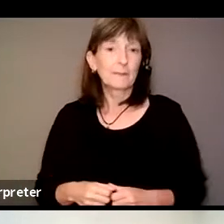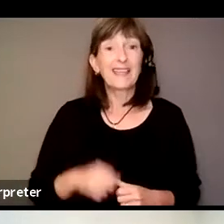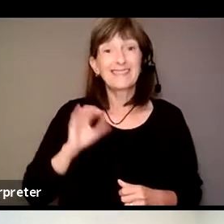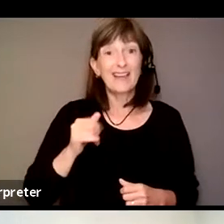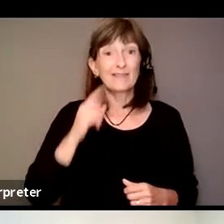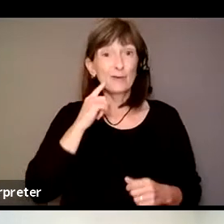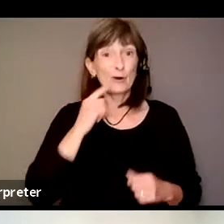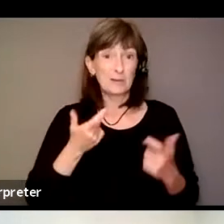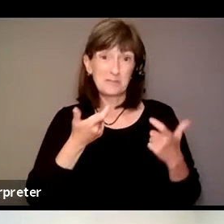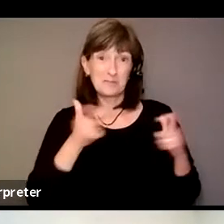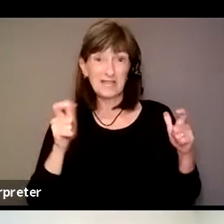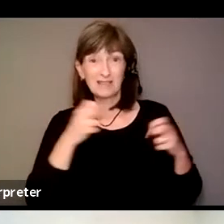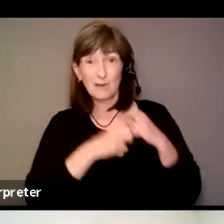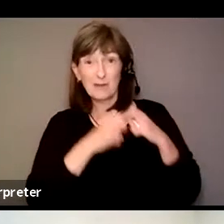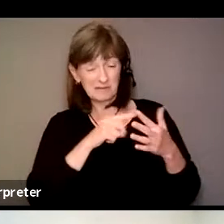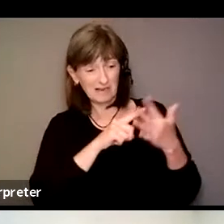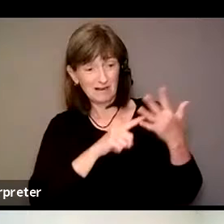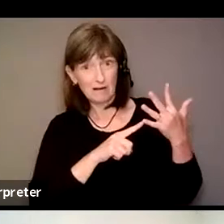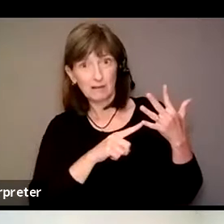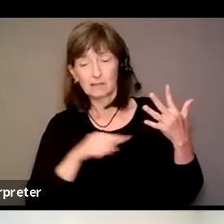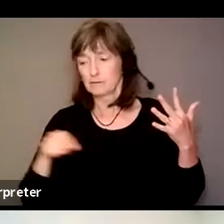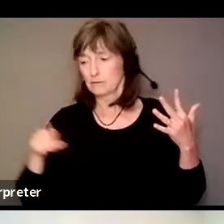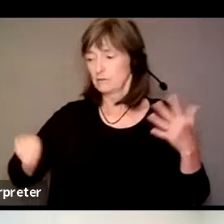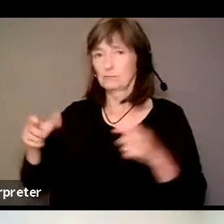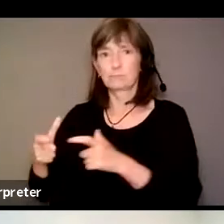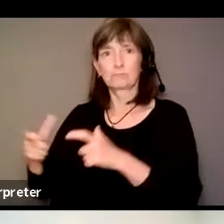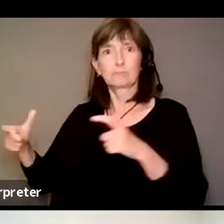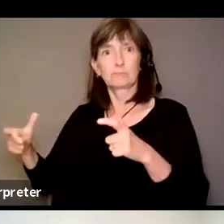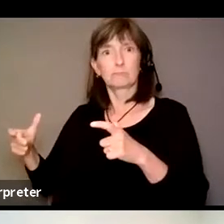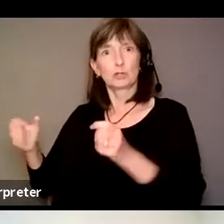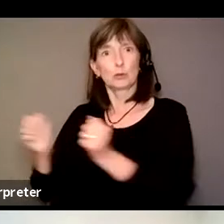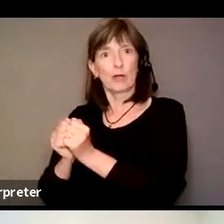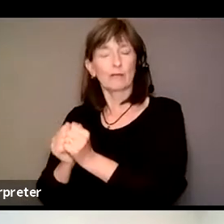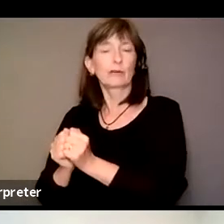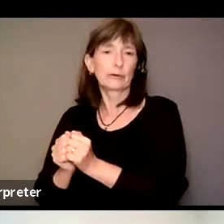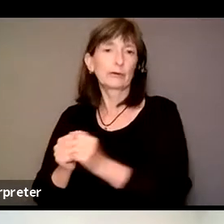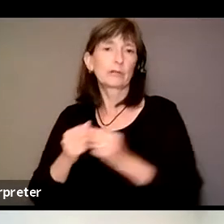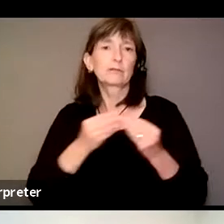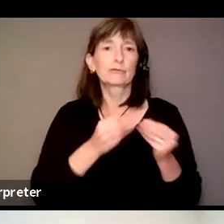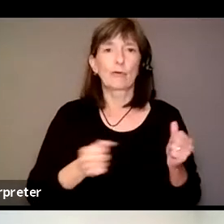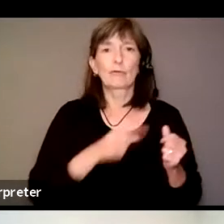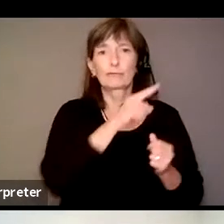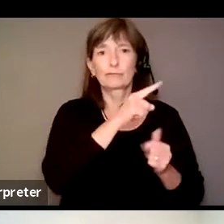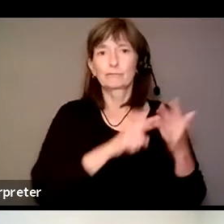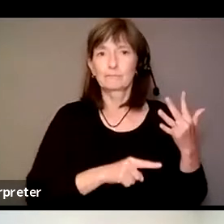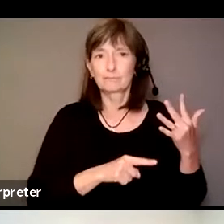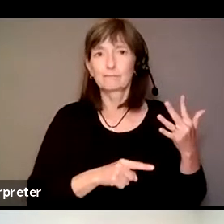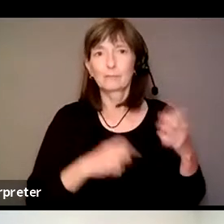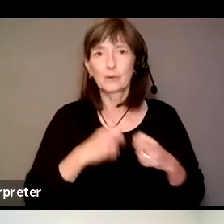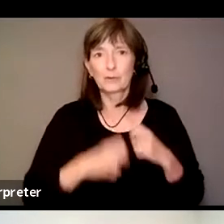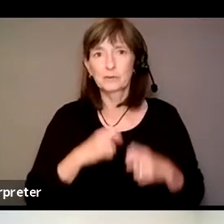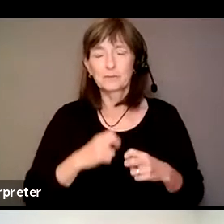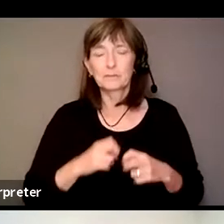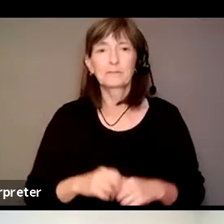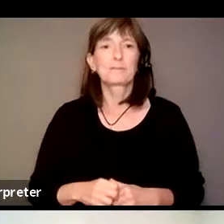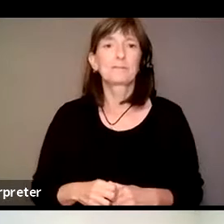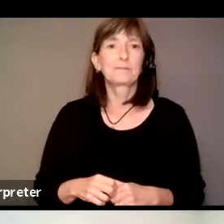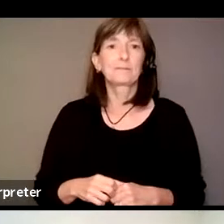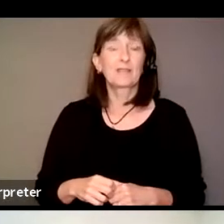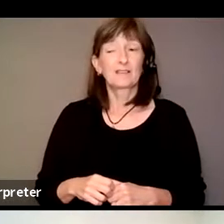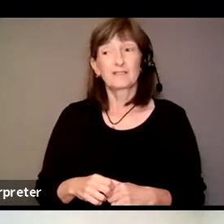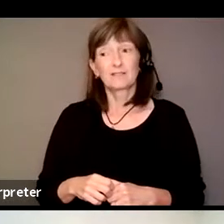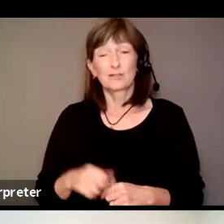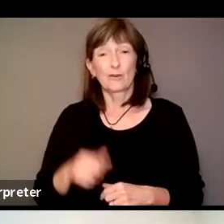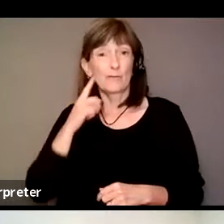certainly have a positive impact on how we do business in these communities and how residents, the experience of a resident in